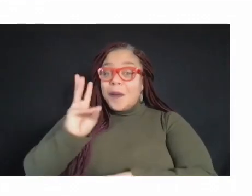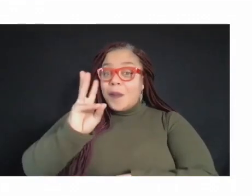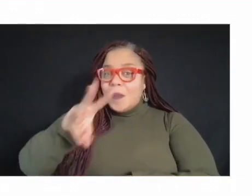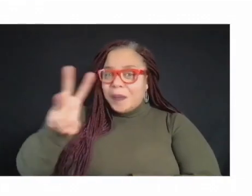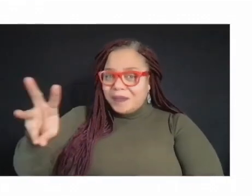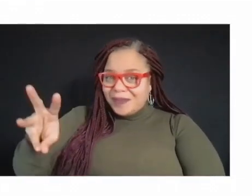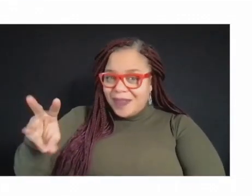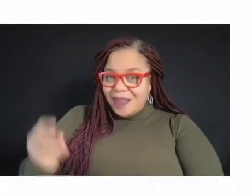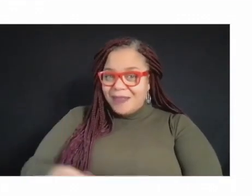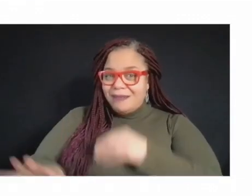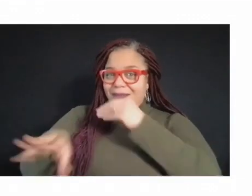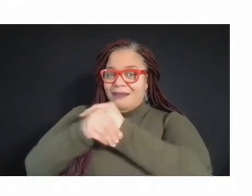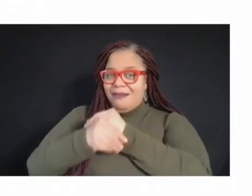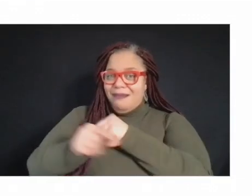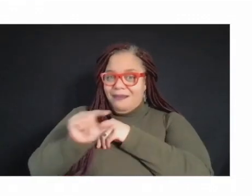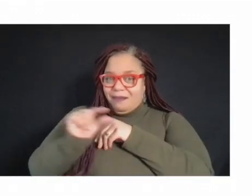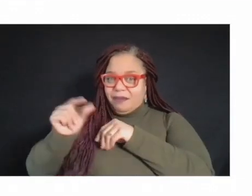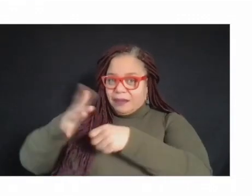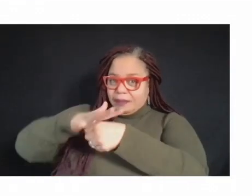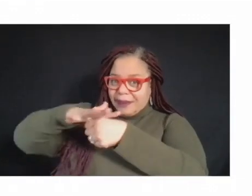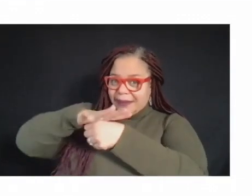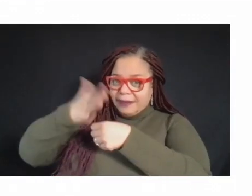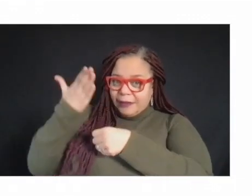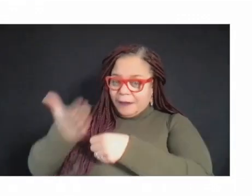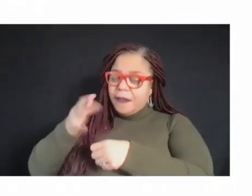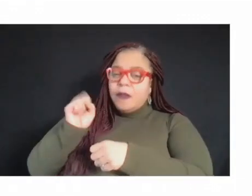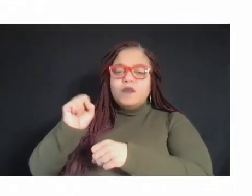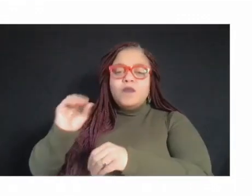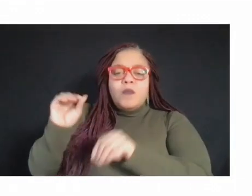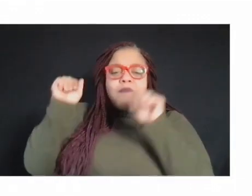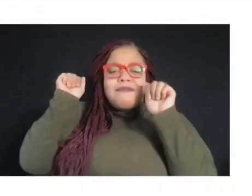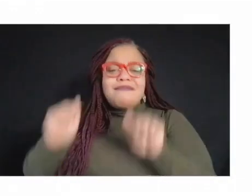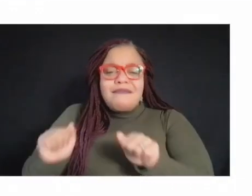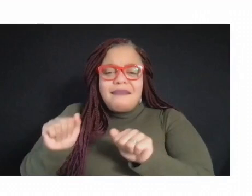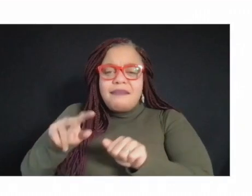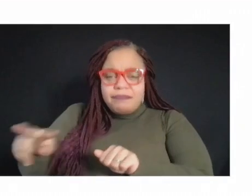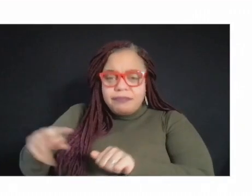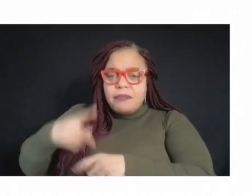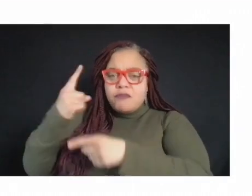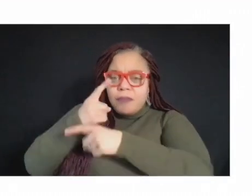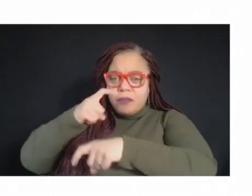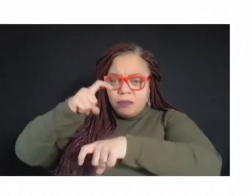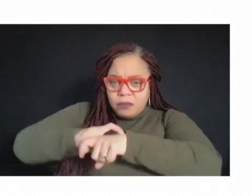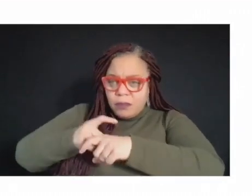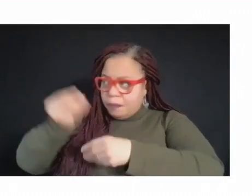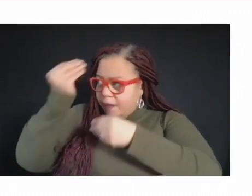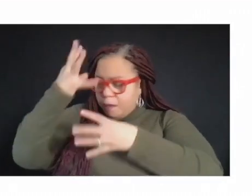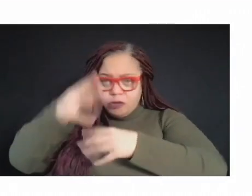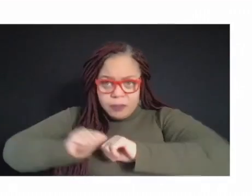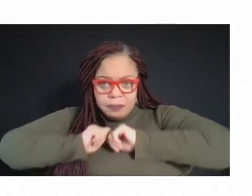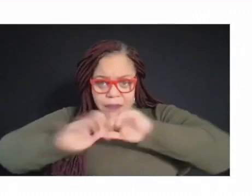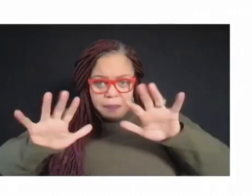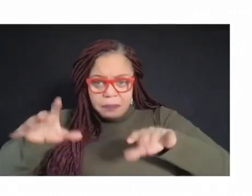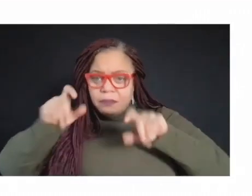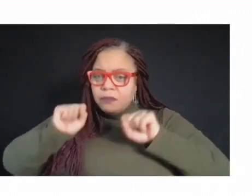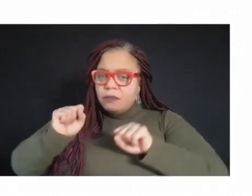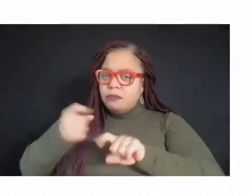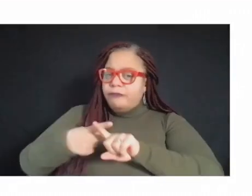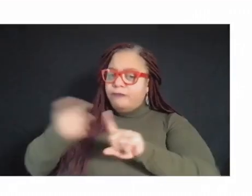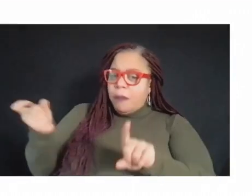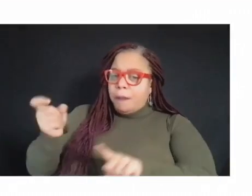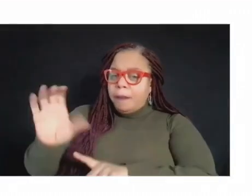the public obtain timely, accurate, and reliable information from credible sources. The